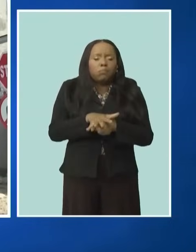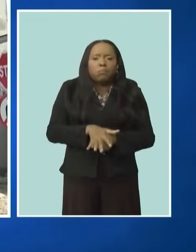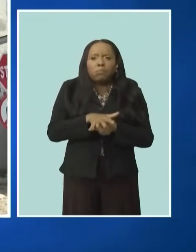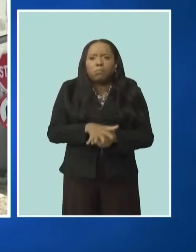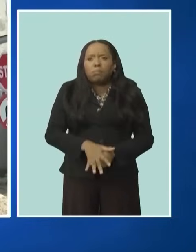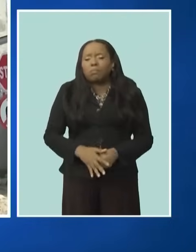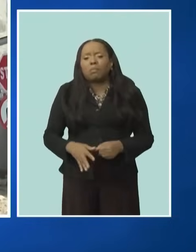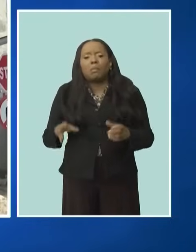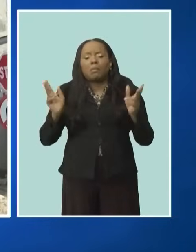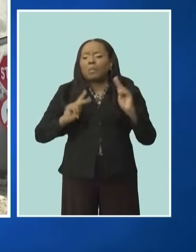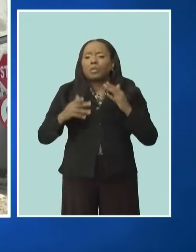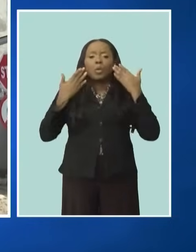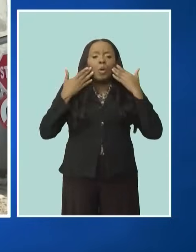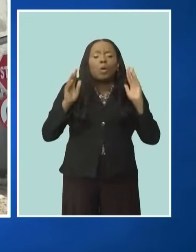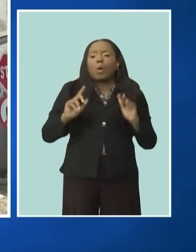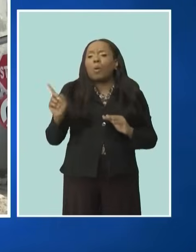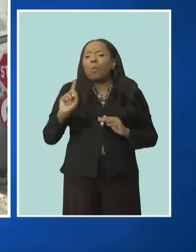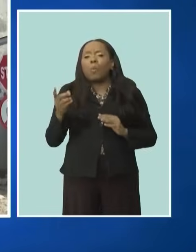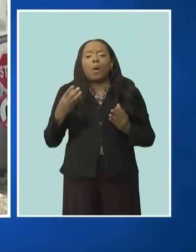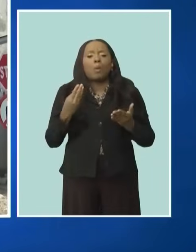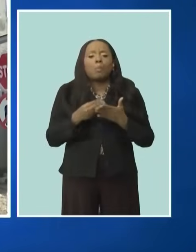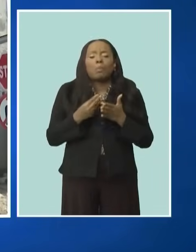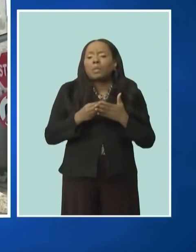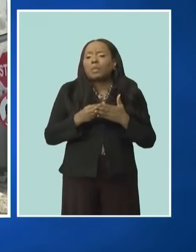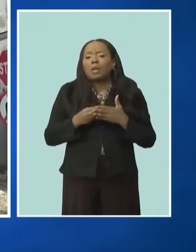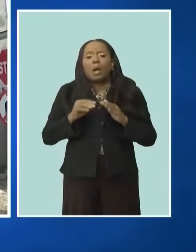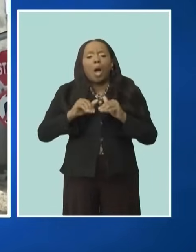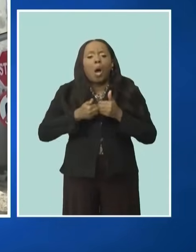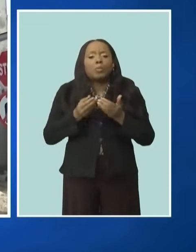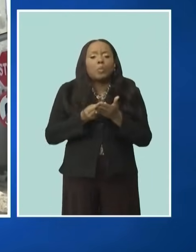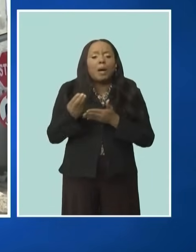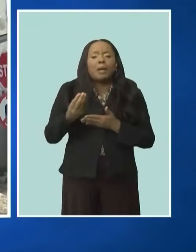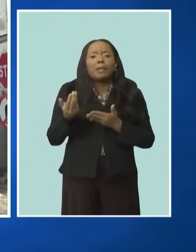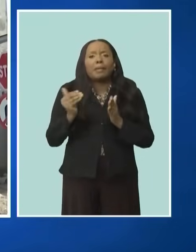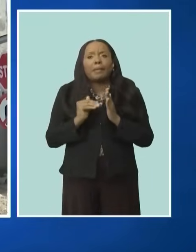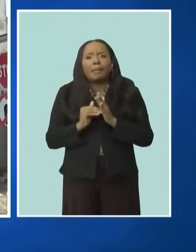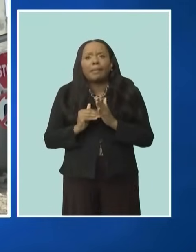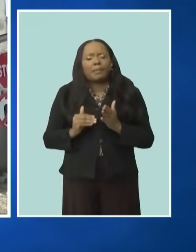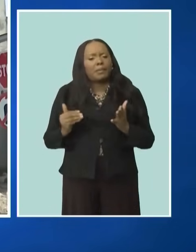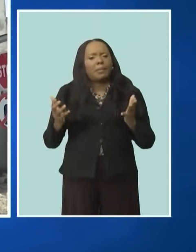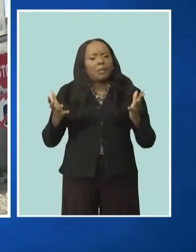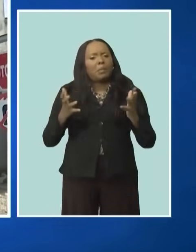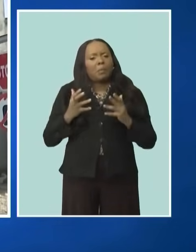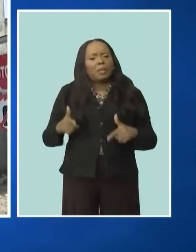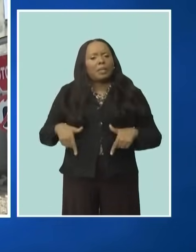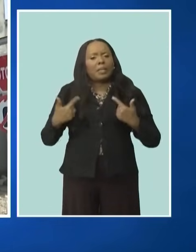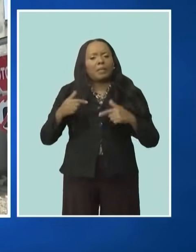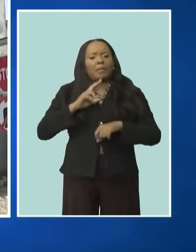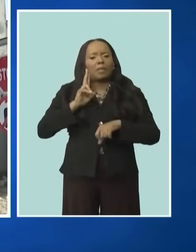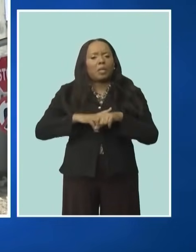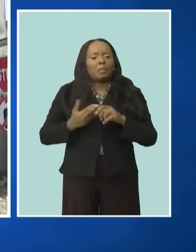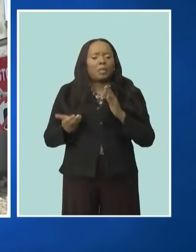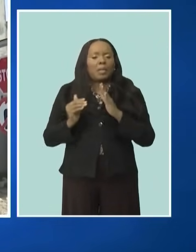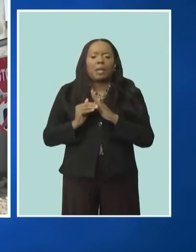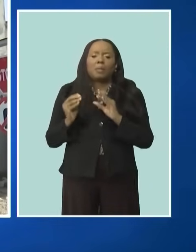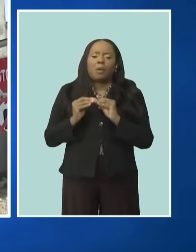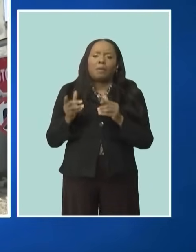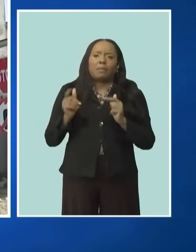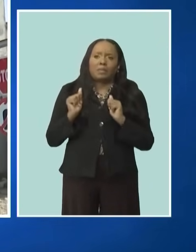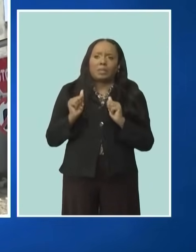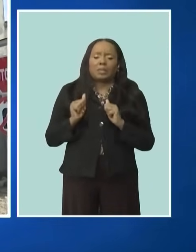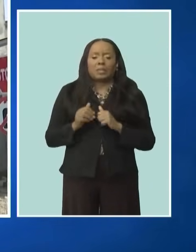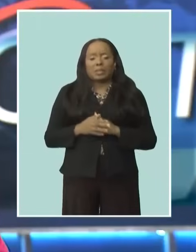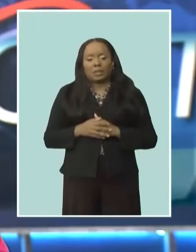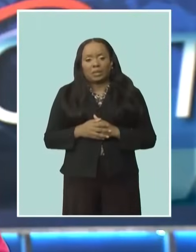those owners. We would at least like to see them in a position where they can get back to a state of normalcy in a faster period of